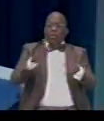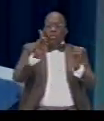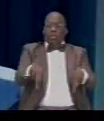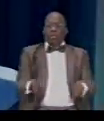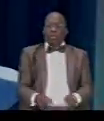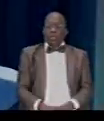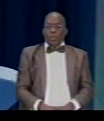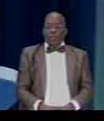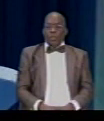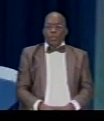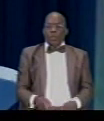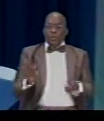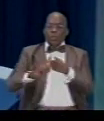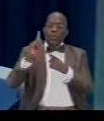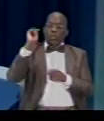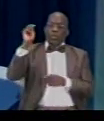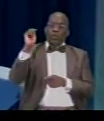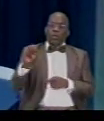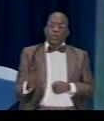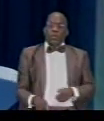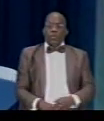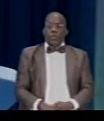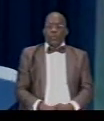name. The choir now.